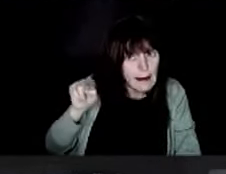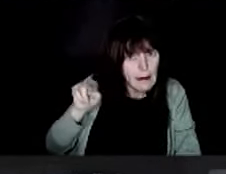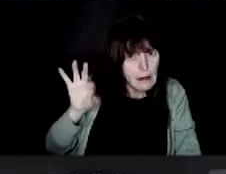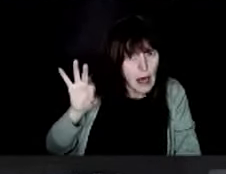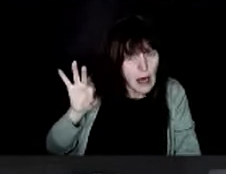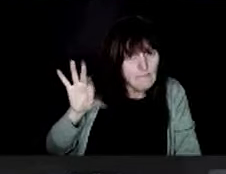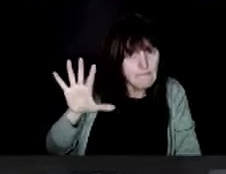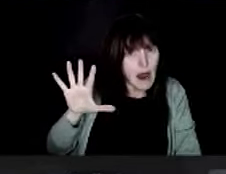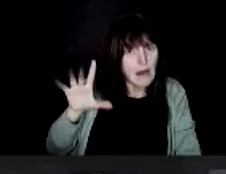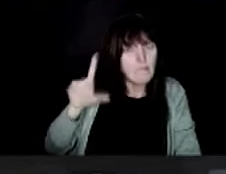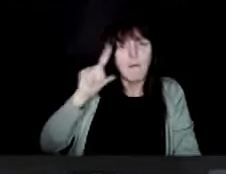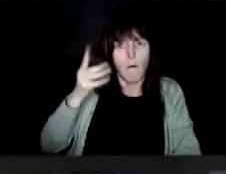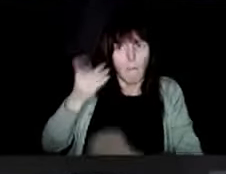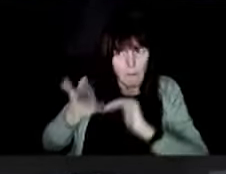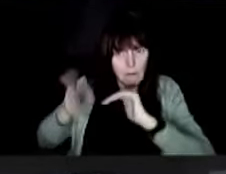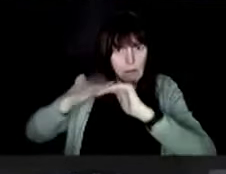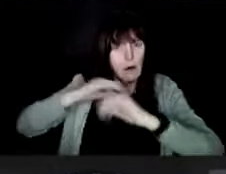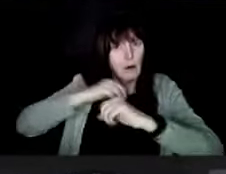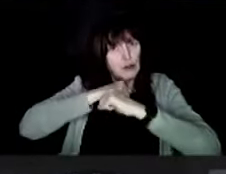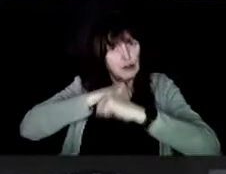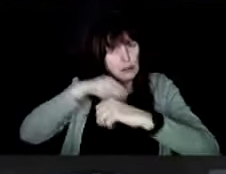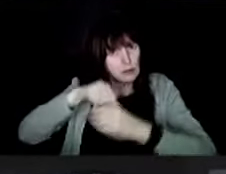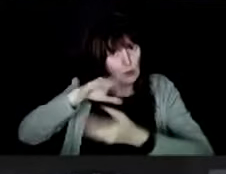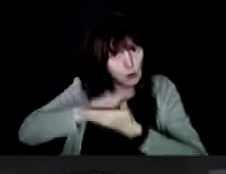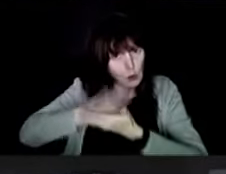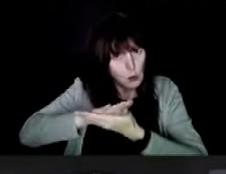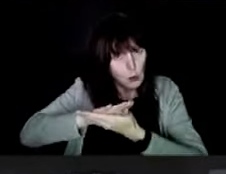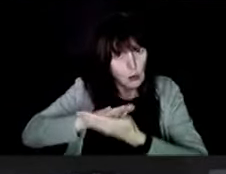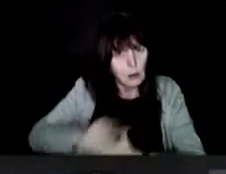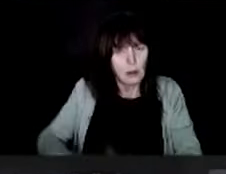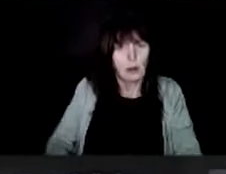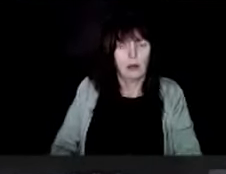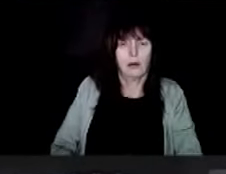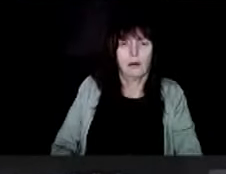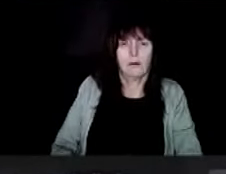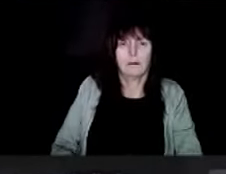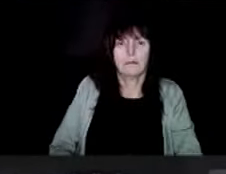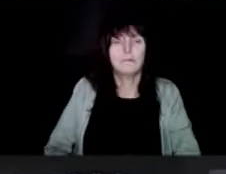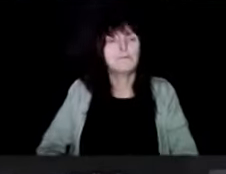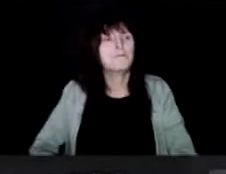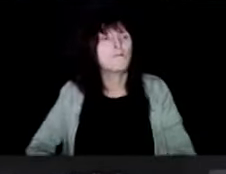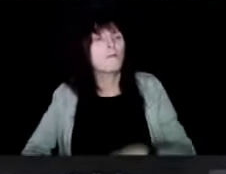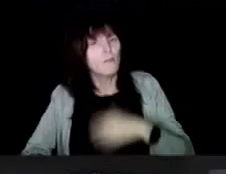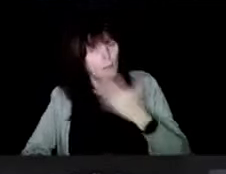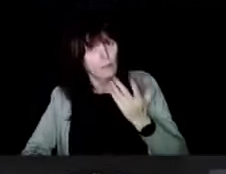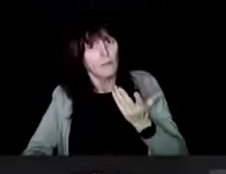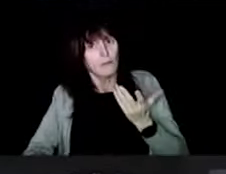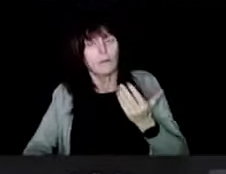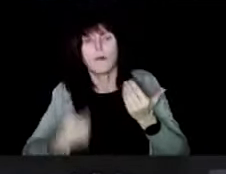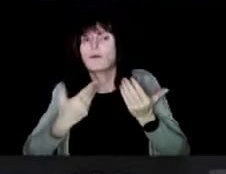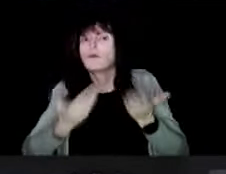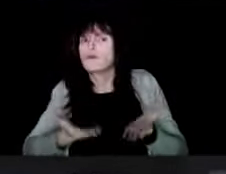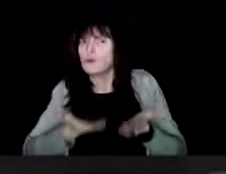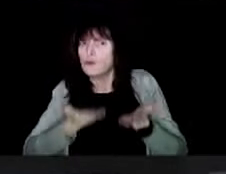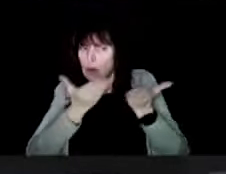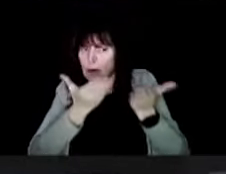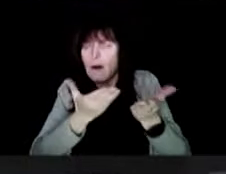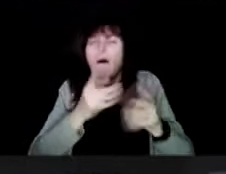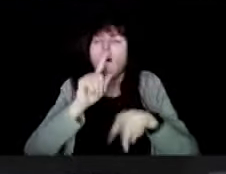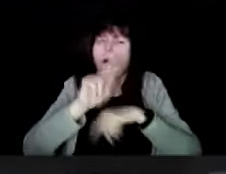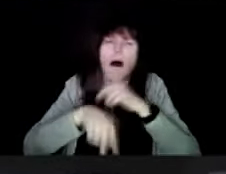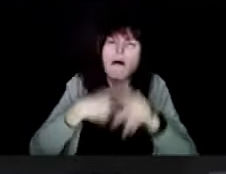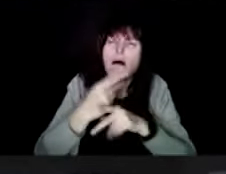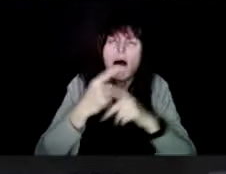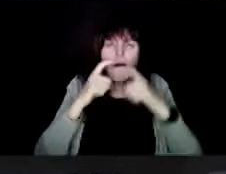The recommendations for the use of masks typically comes from our education committee, which is